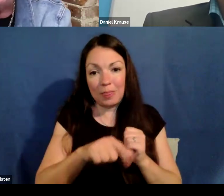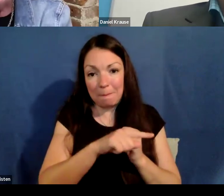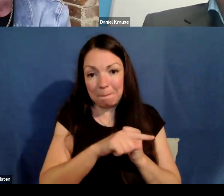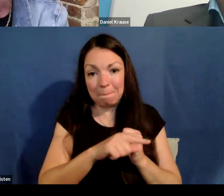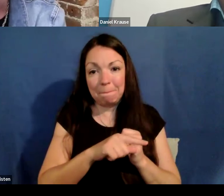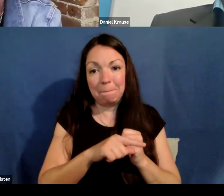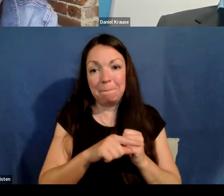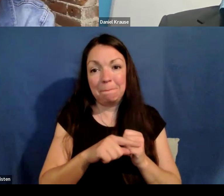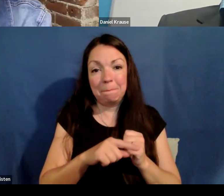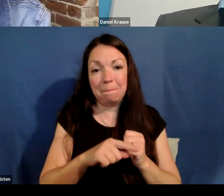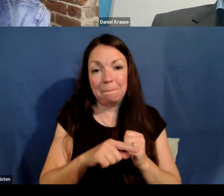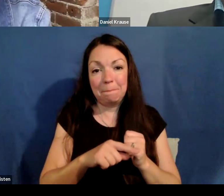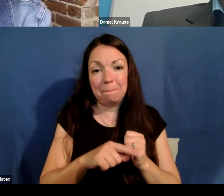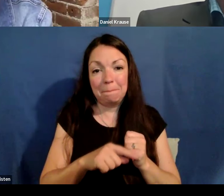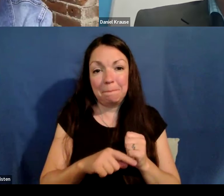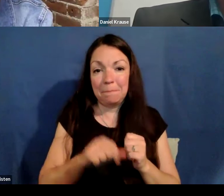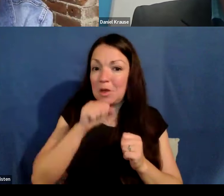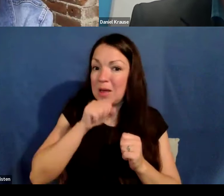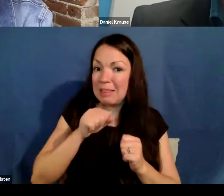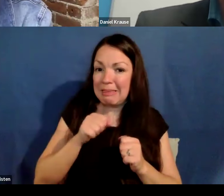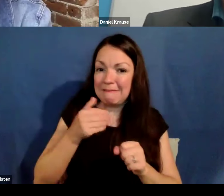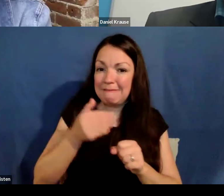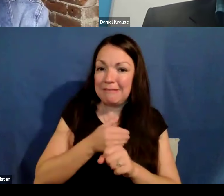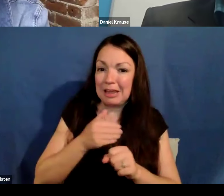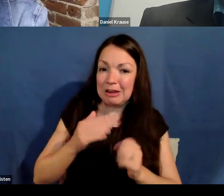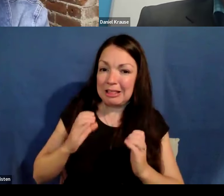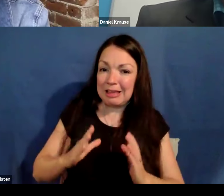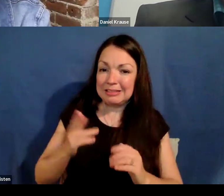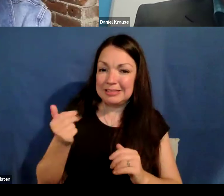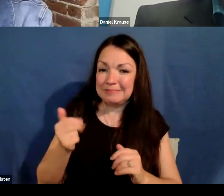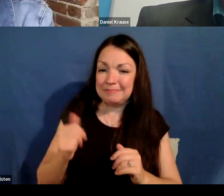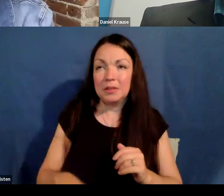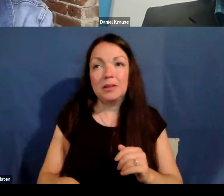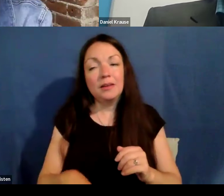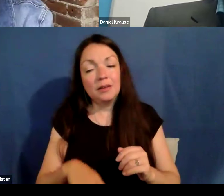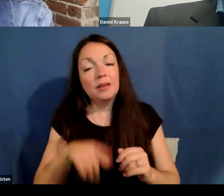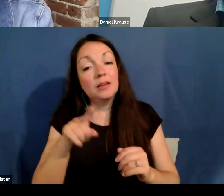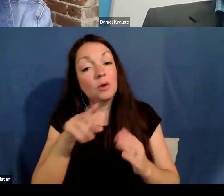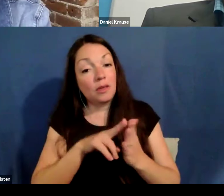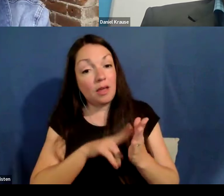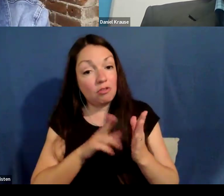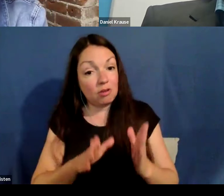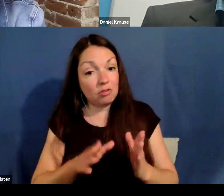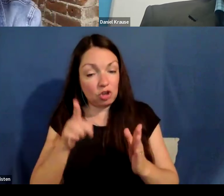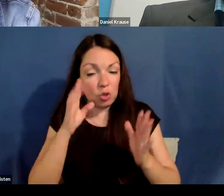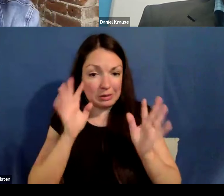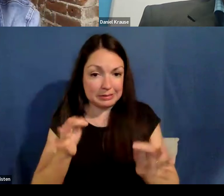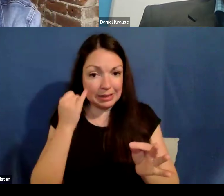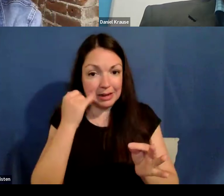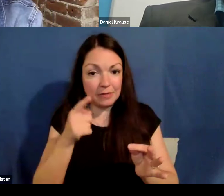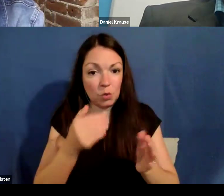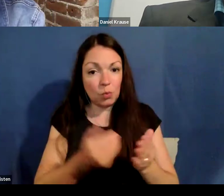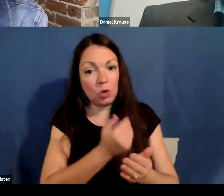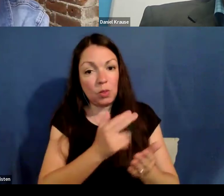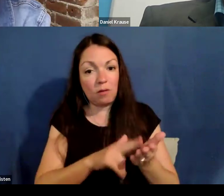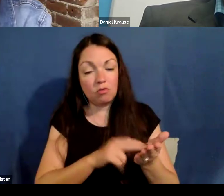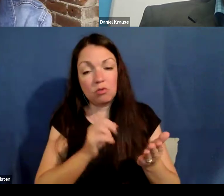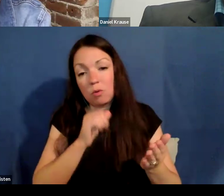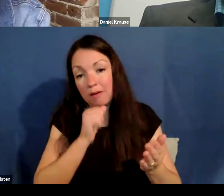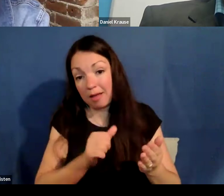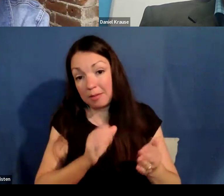contractor. So I used to love firing clients. Yeah. So, as a contractor, you get to decide whether you renew that contract or